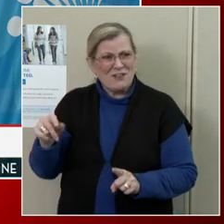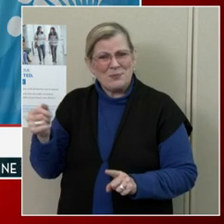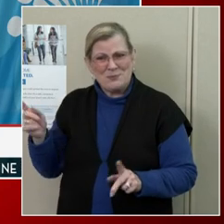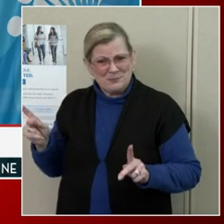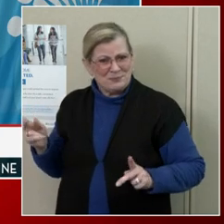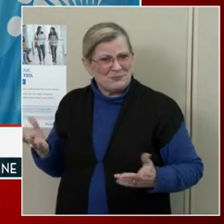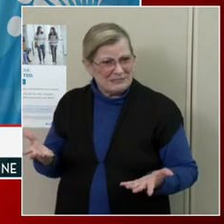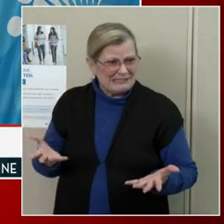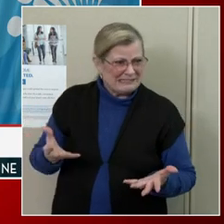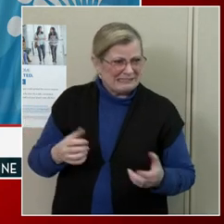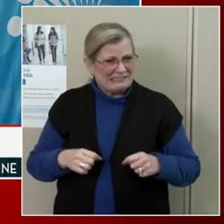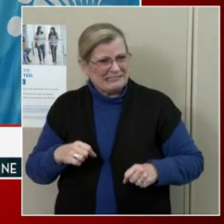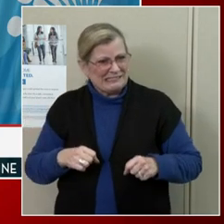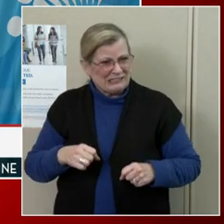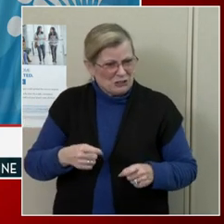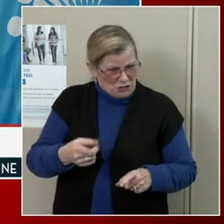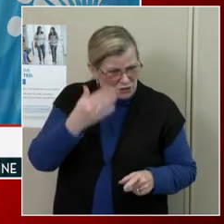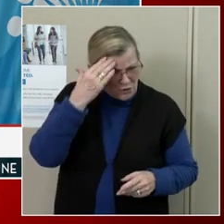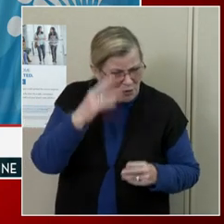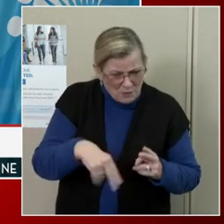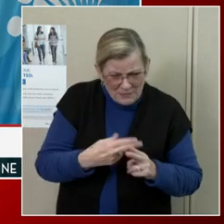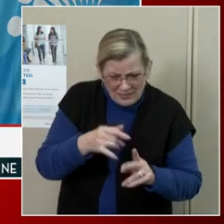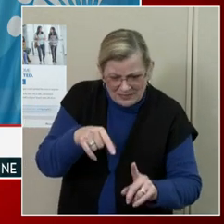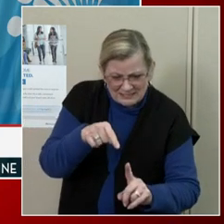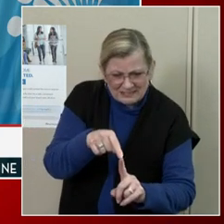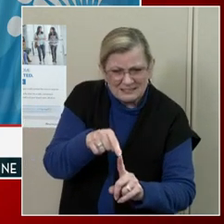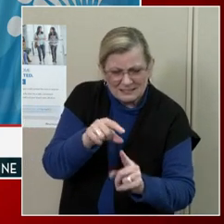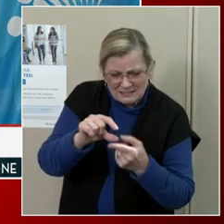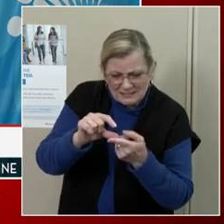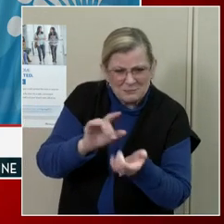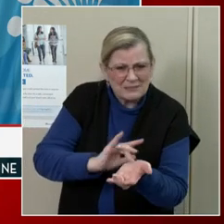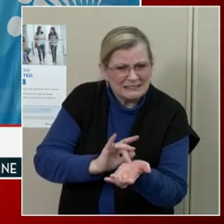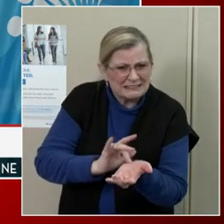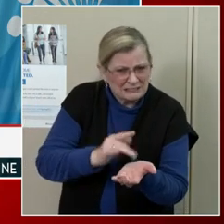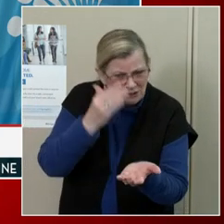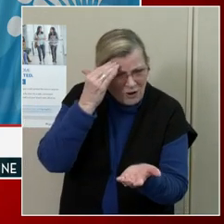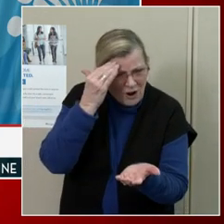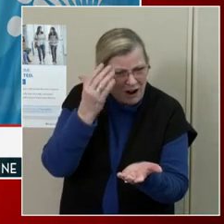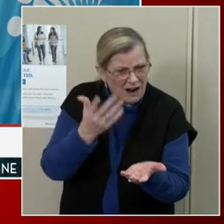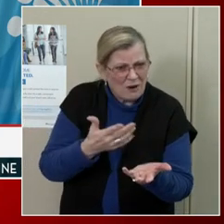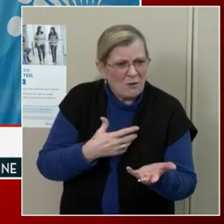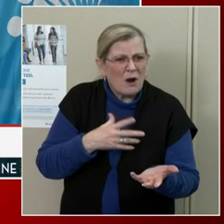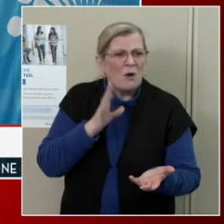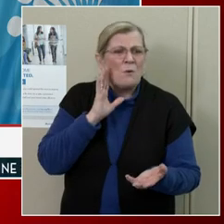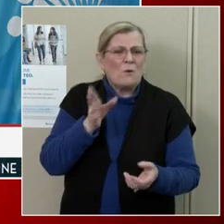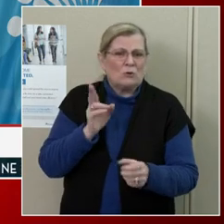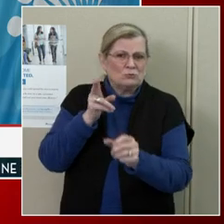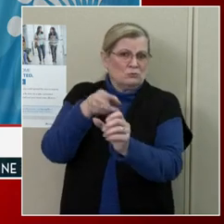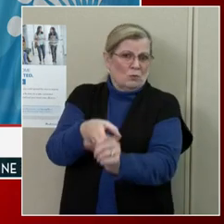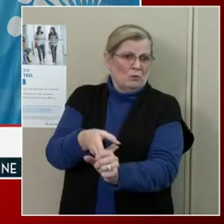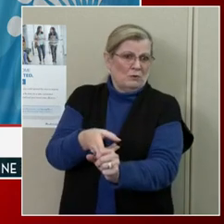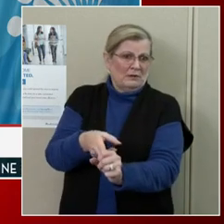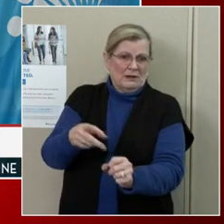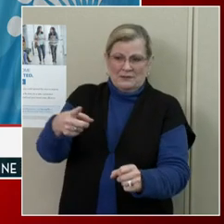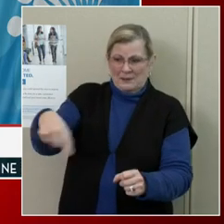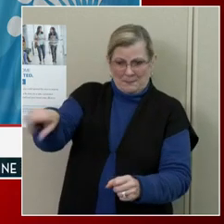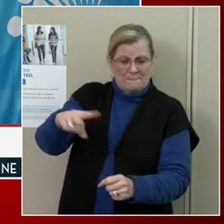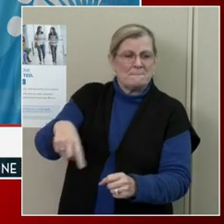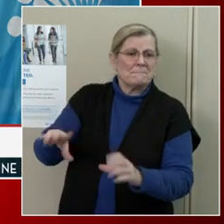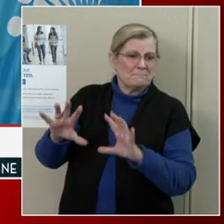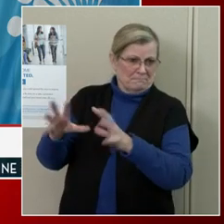only products that are safe and effective for the American people. So today I'm going to join our frontline public health workers and join